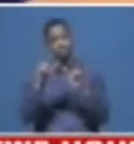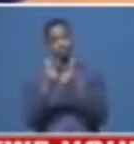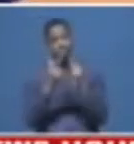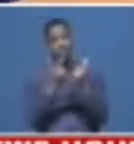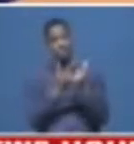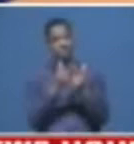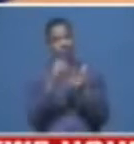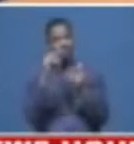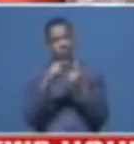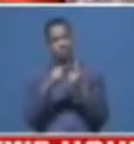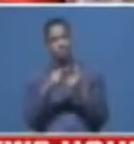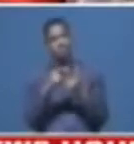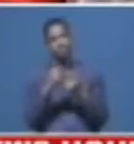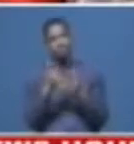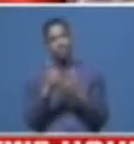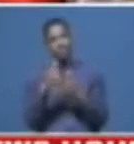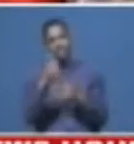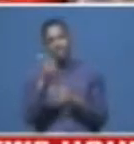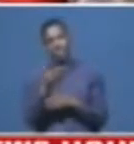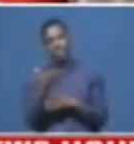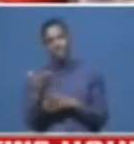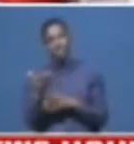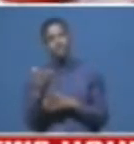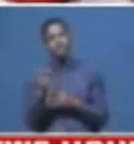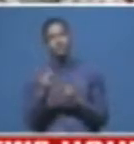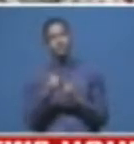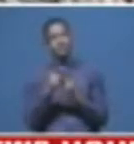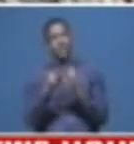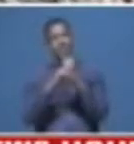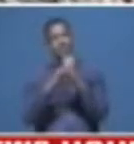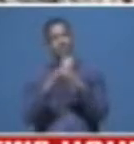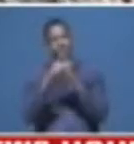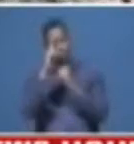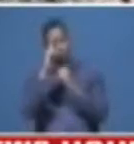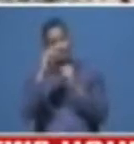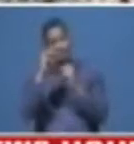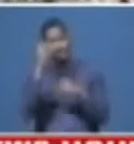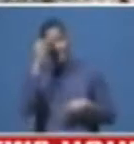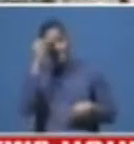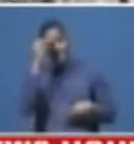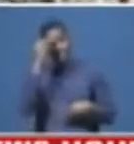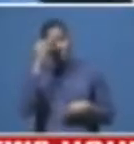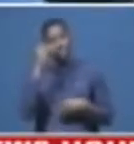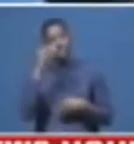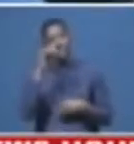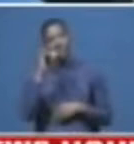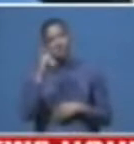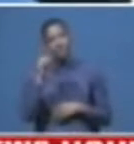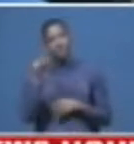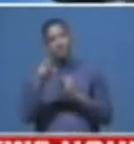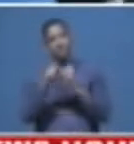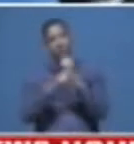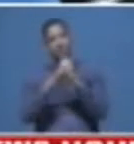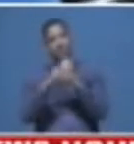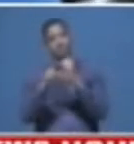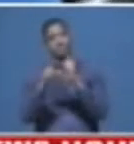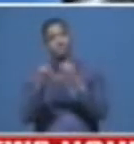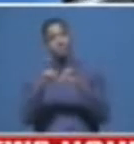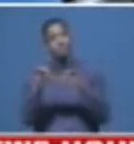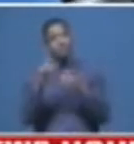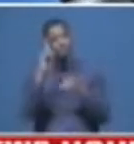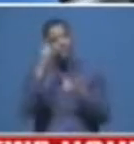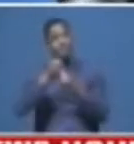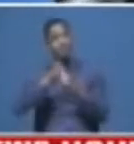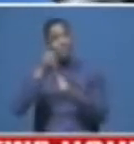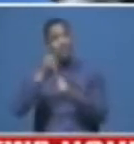participants are expected to, among other things, advocate for malaria interventions. Their advocacy activities will not only